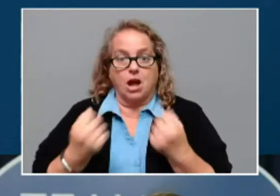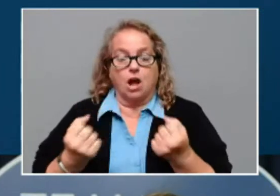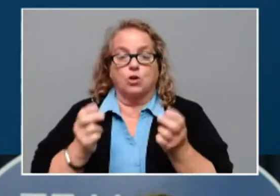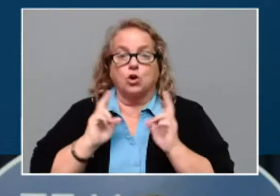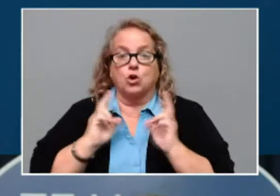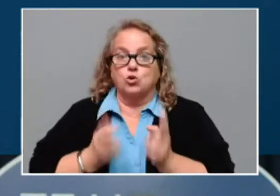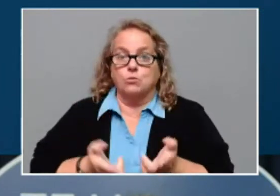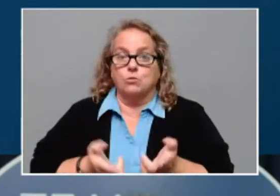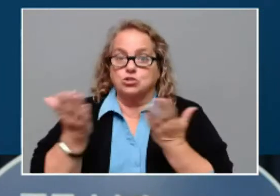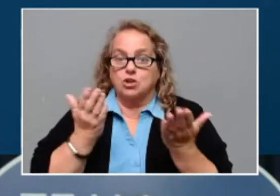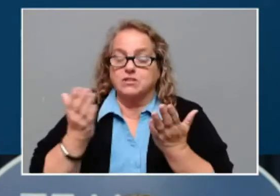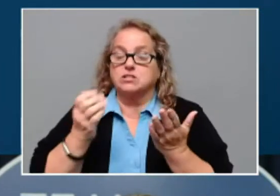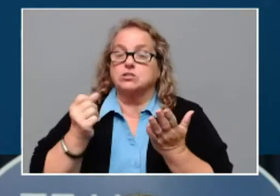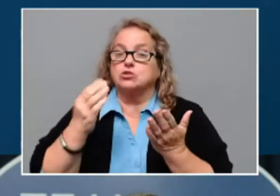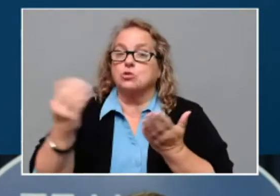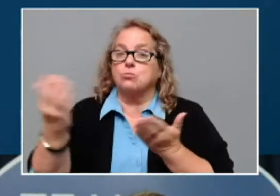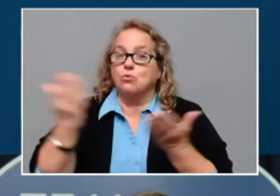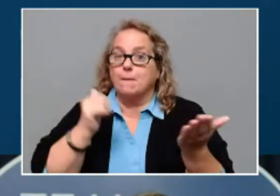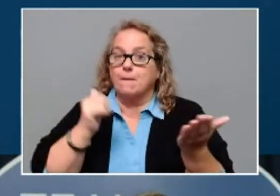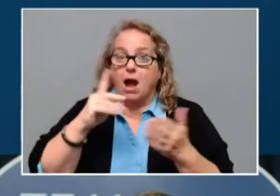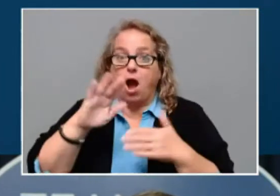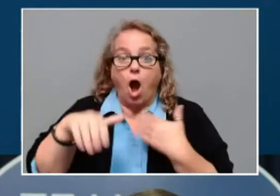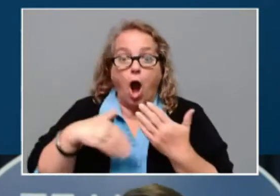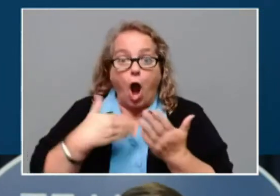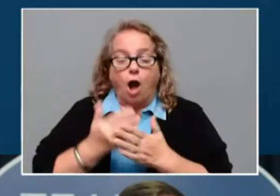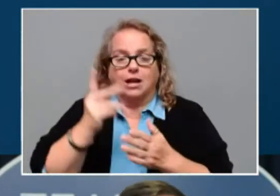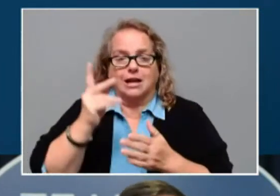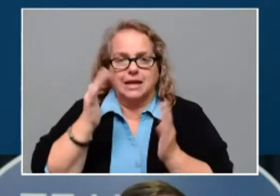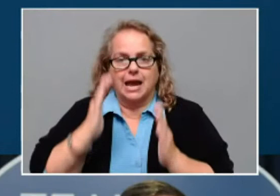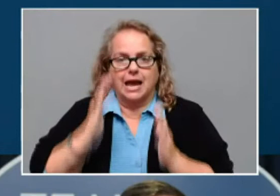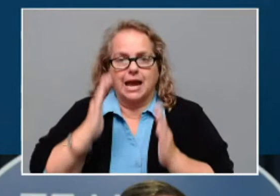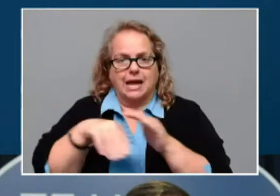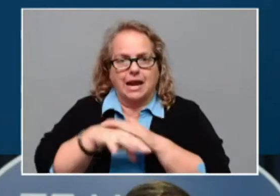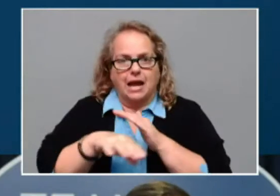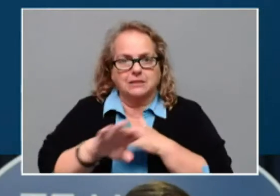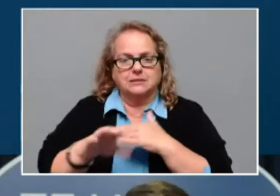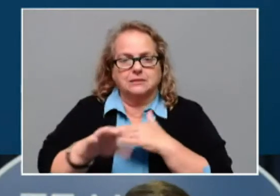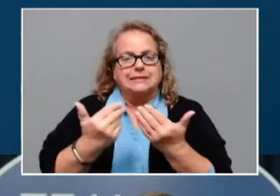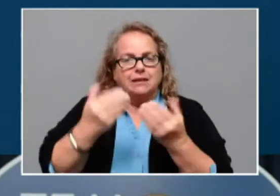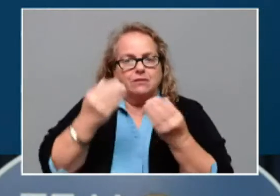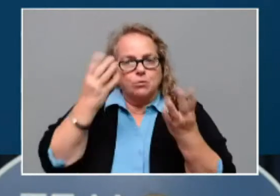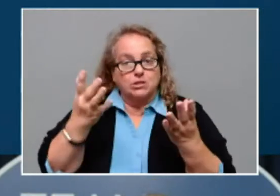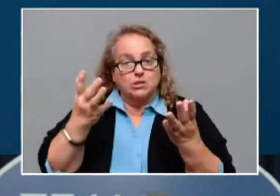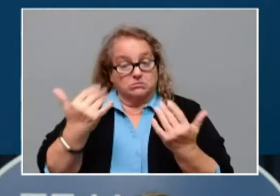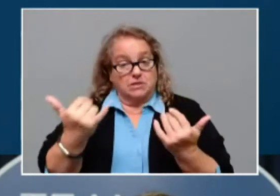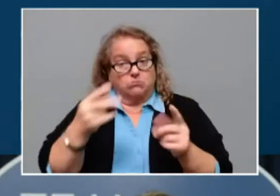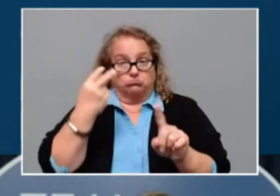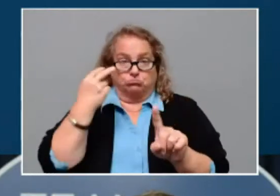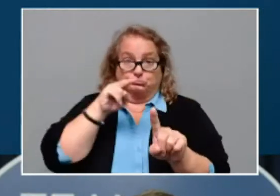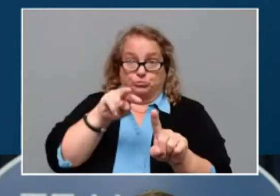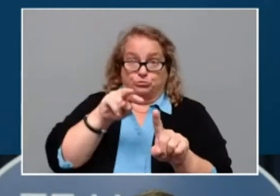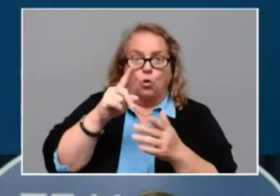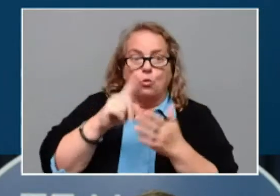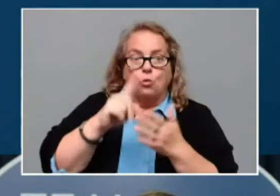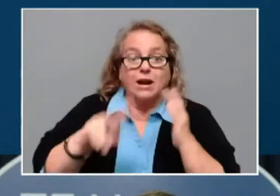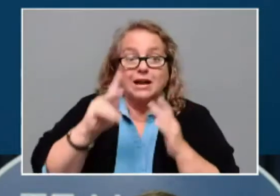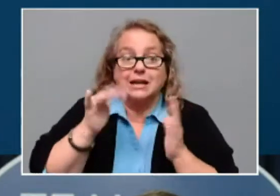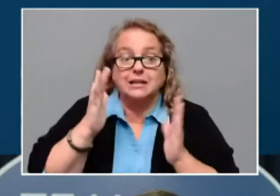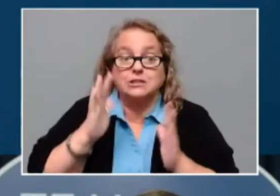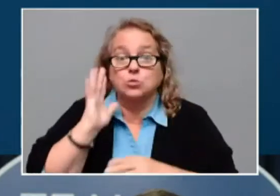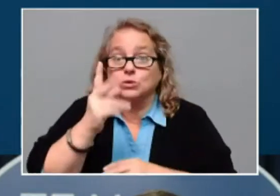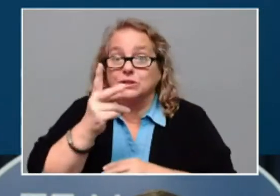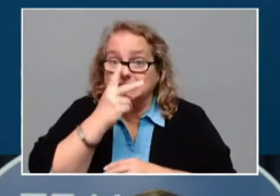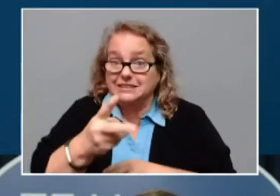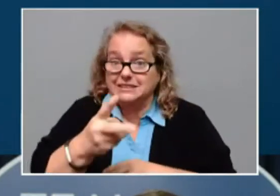information about health plans and benefits they deserve. Now, here is a preview of what Kentuckians will see on Connect